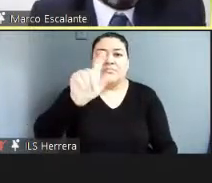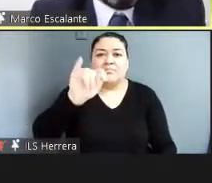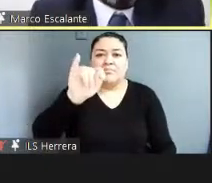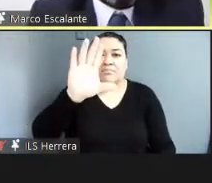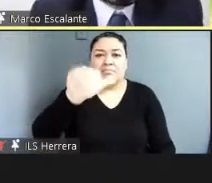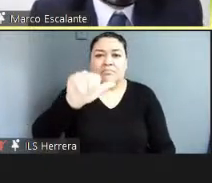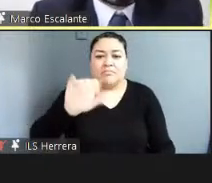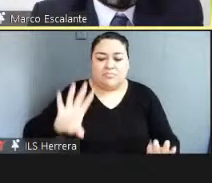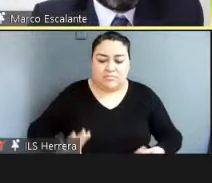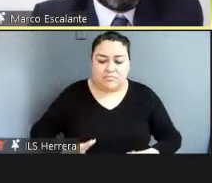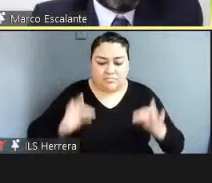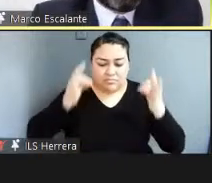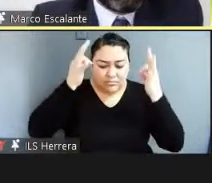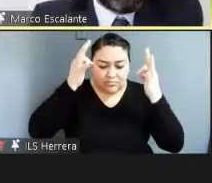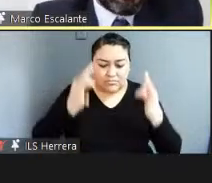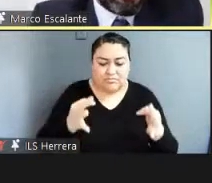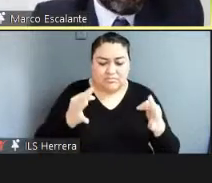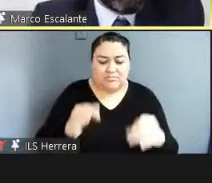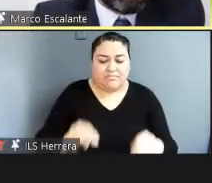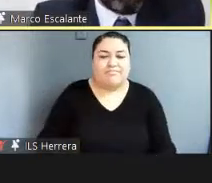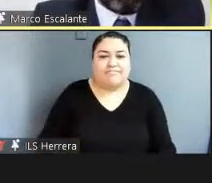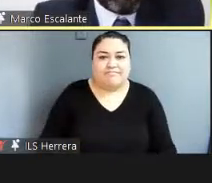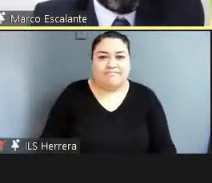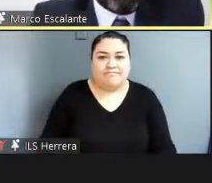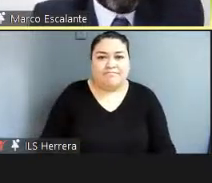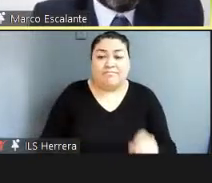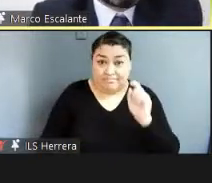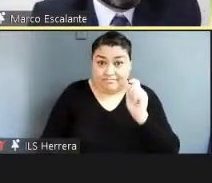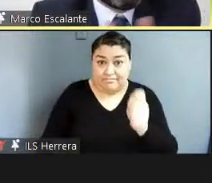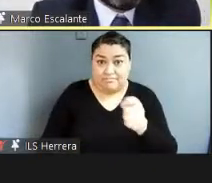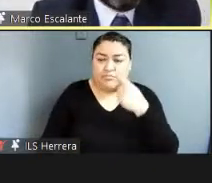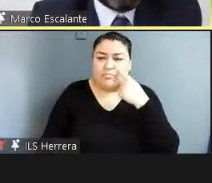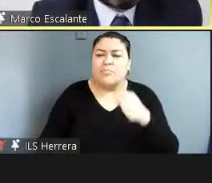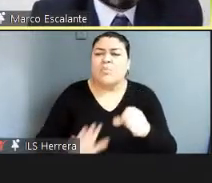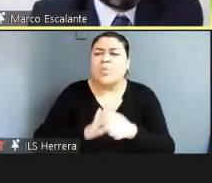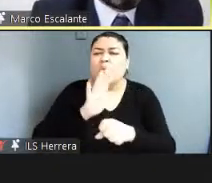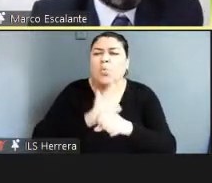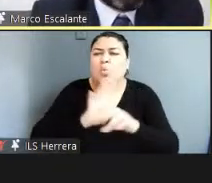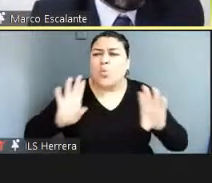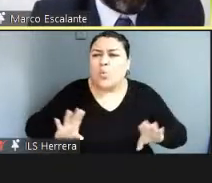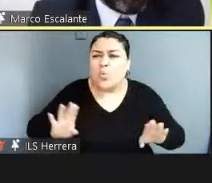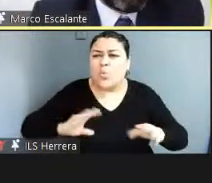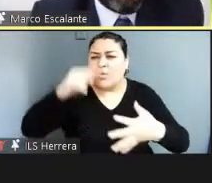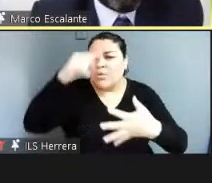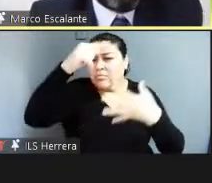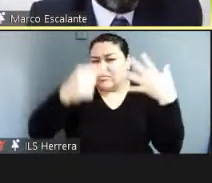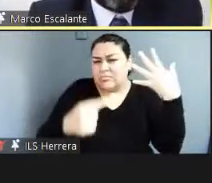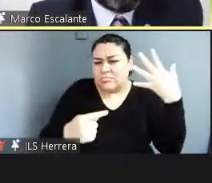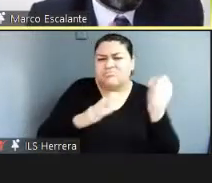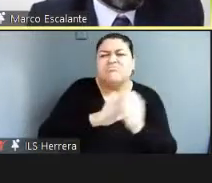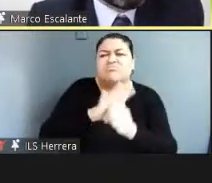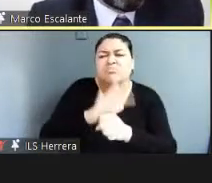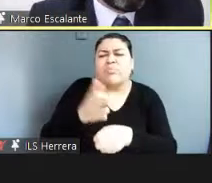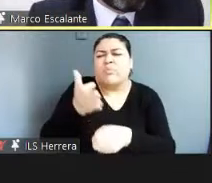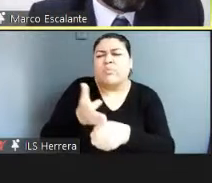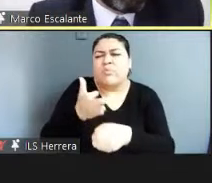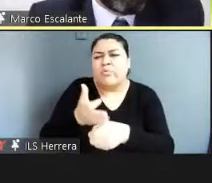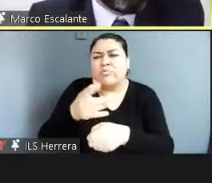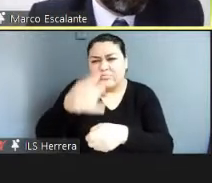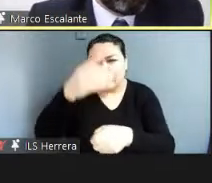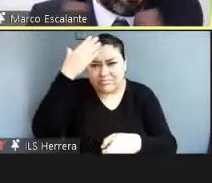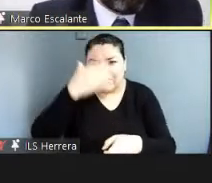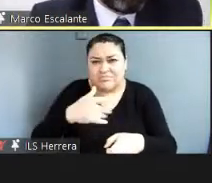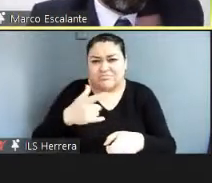that act ethically and have values. What are the necessary competencies based on